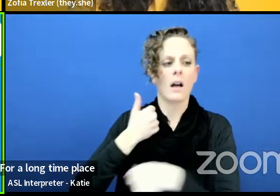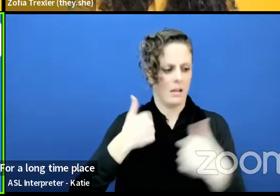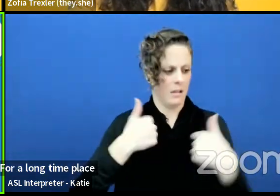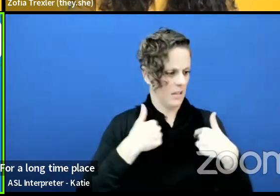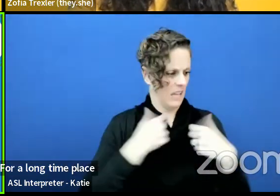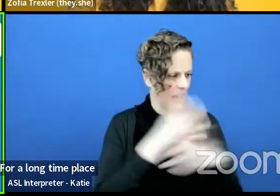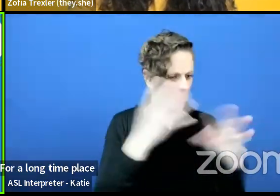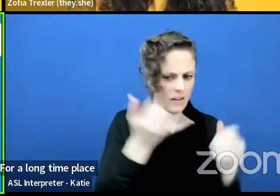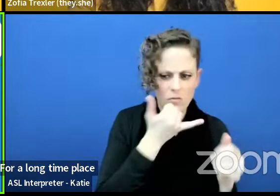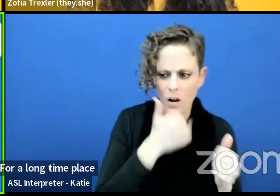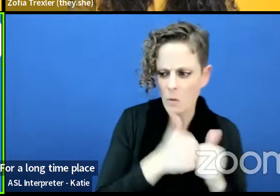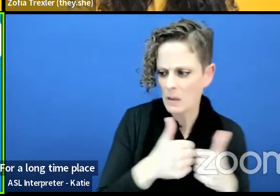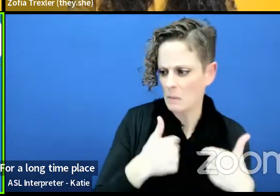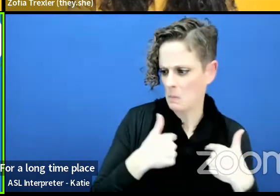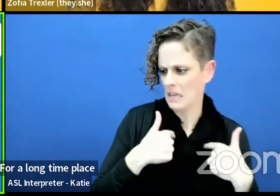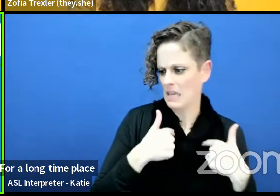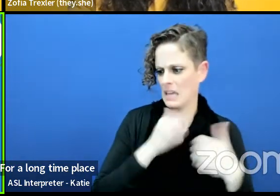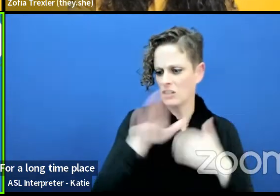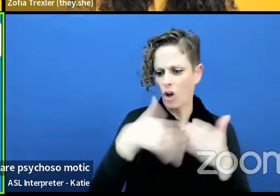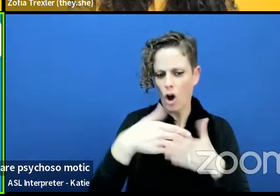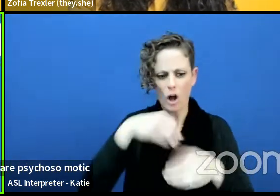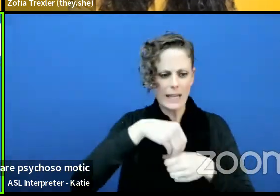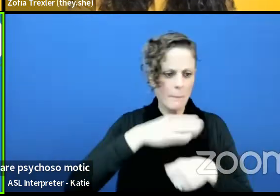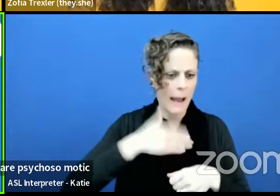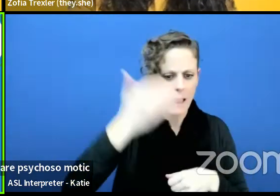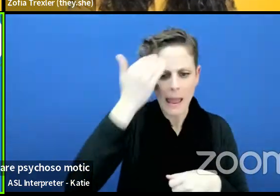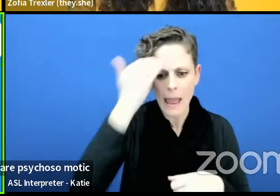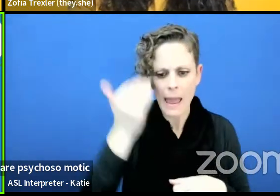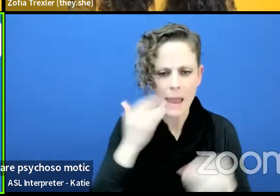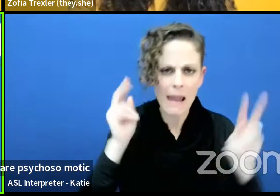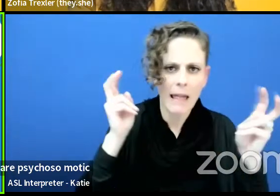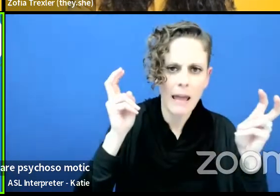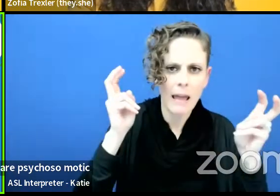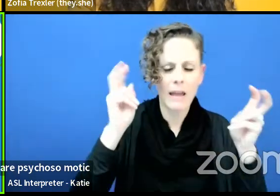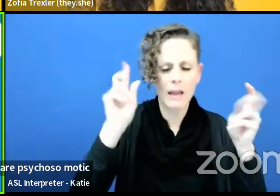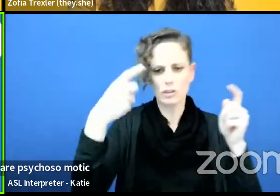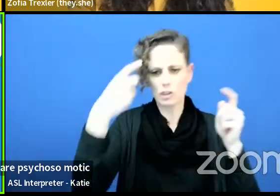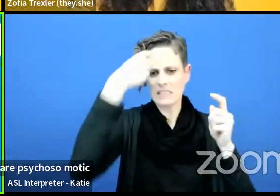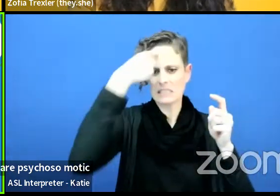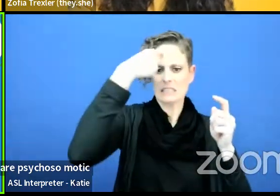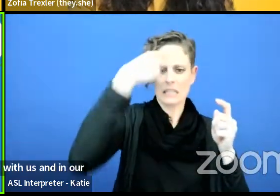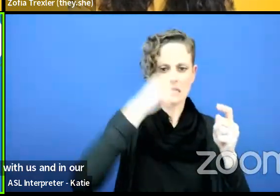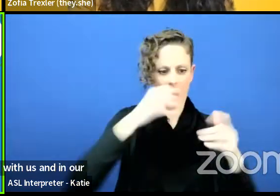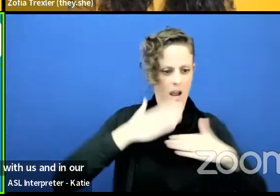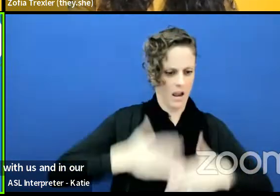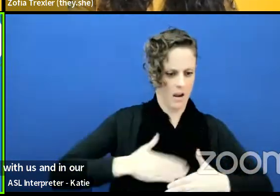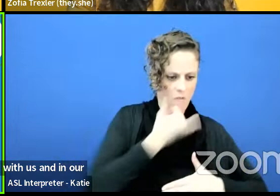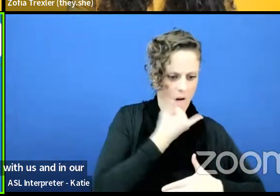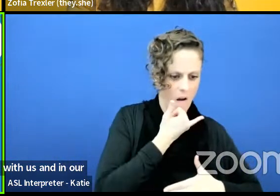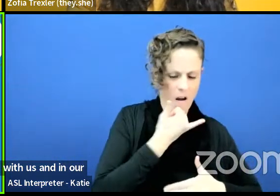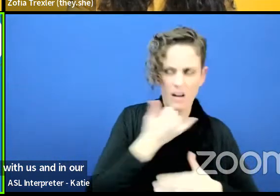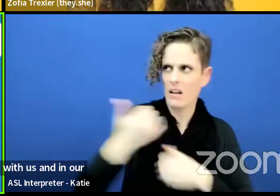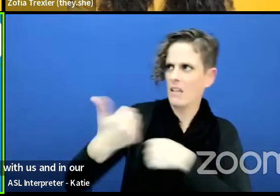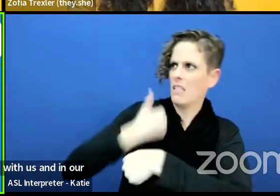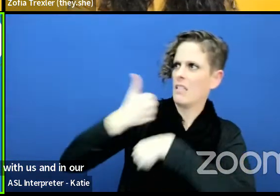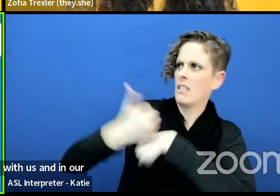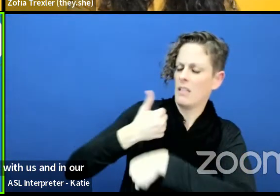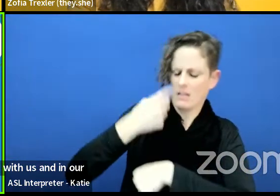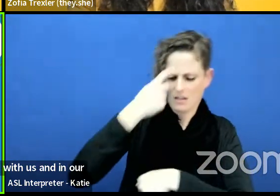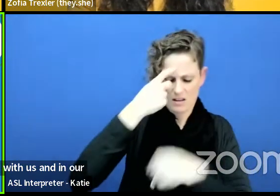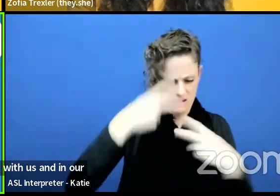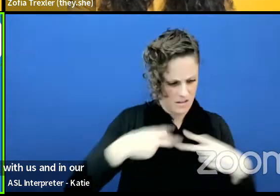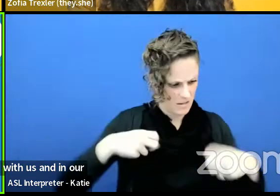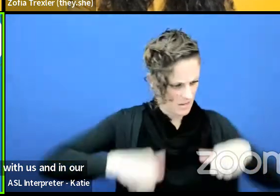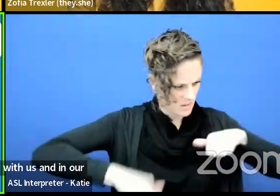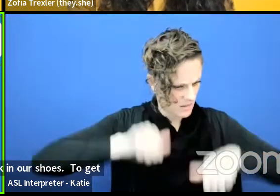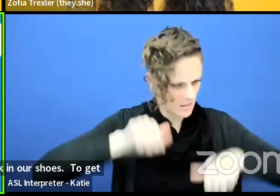in our shoes. But to be able to get that relief and to know that I had doctors,